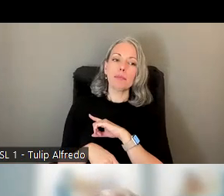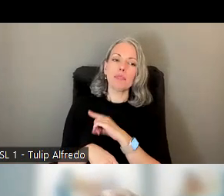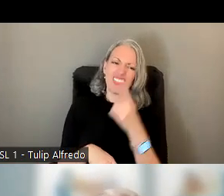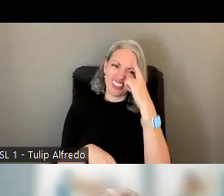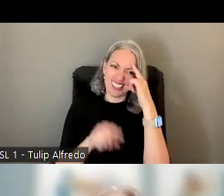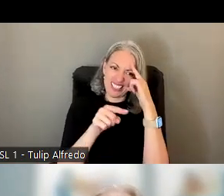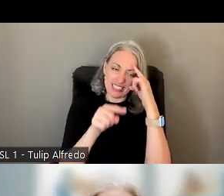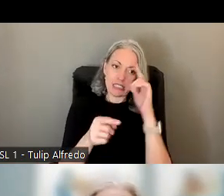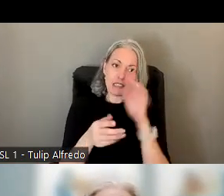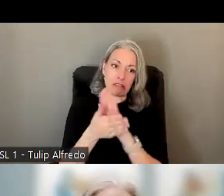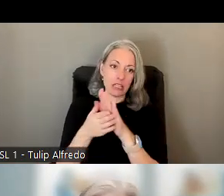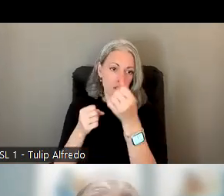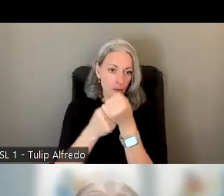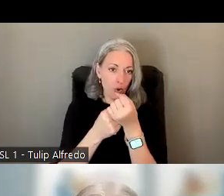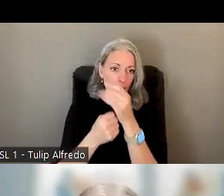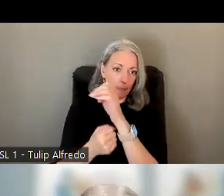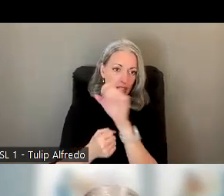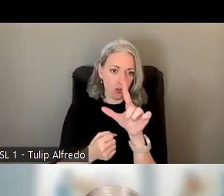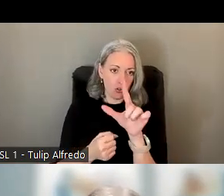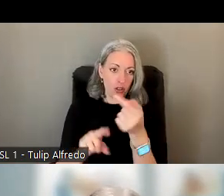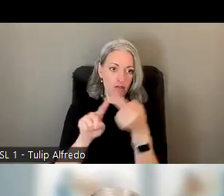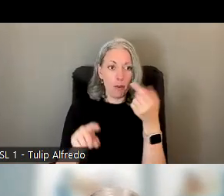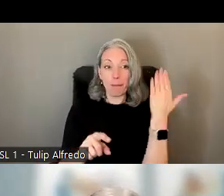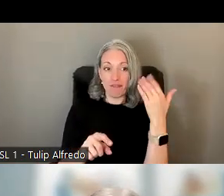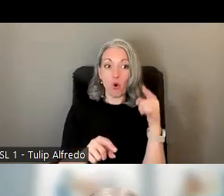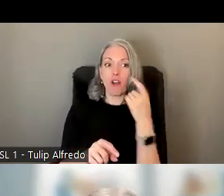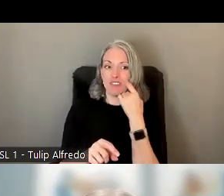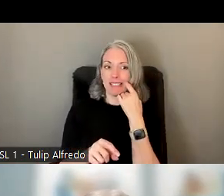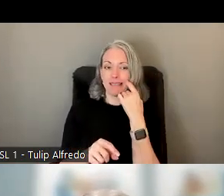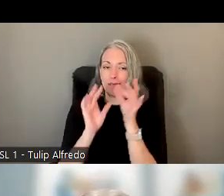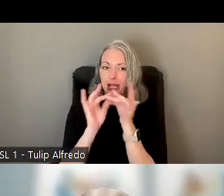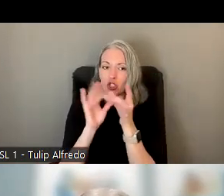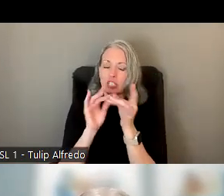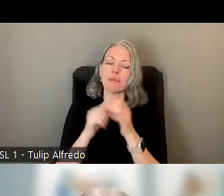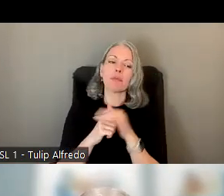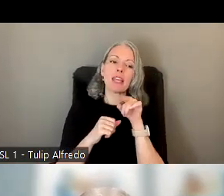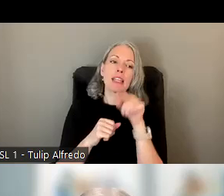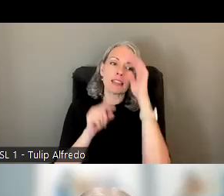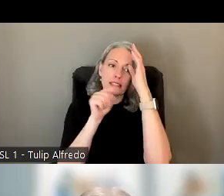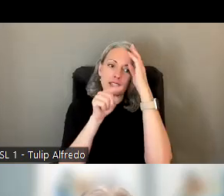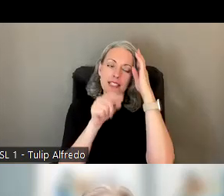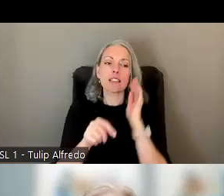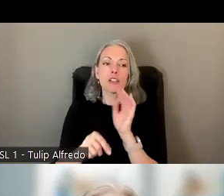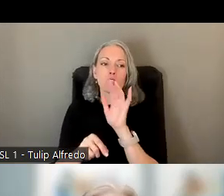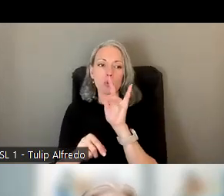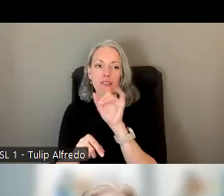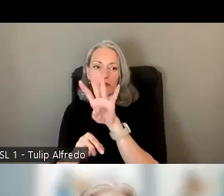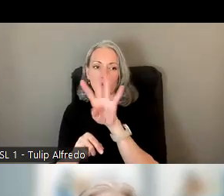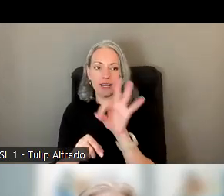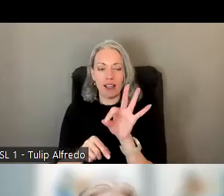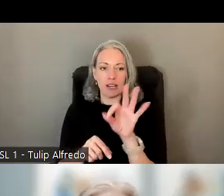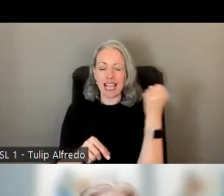nice companion bill to the previous one that I just mentioned. This one, however, has been held